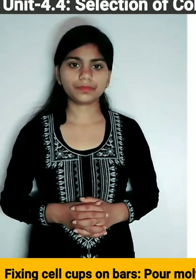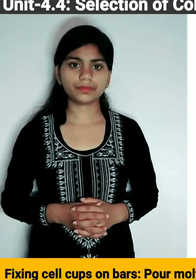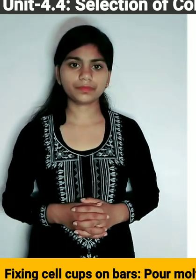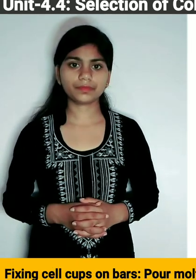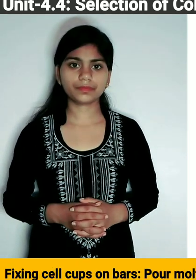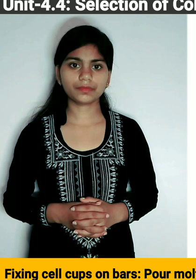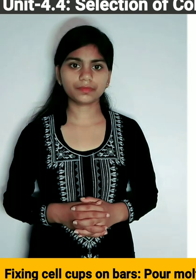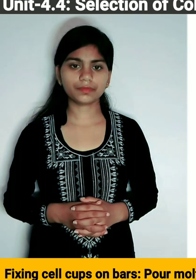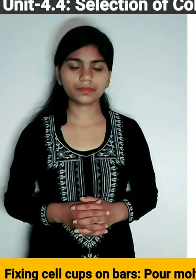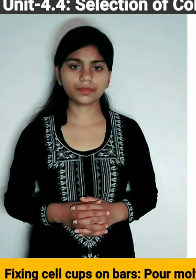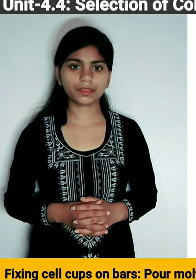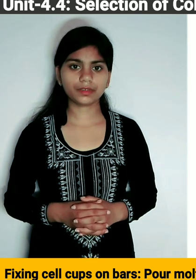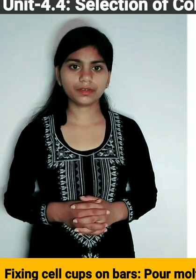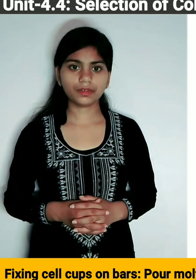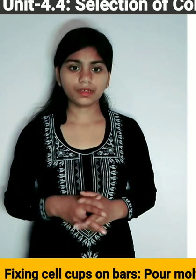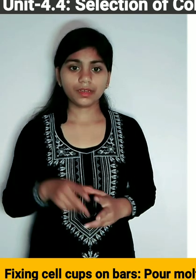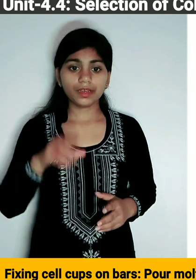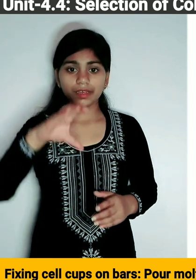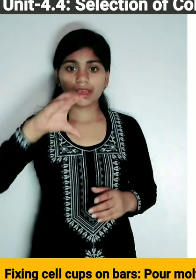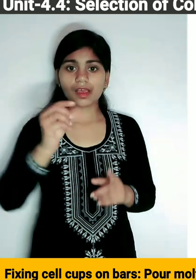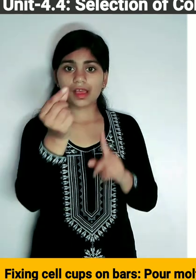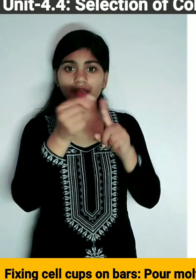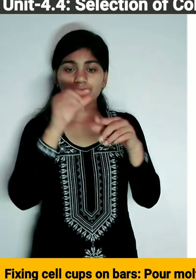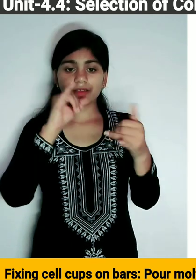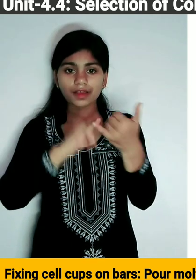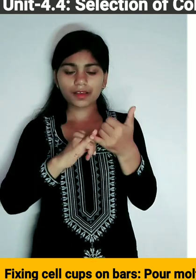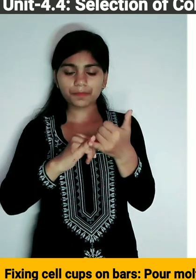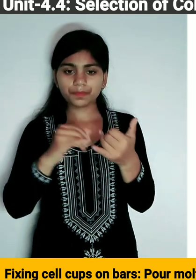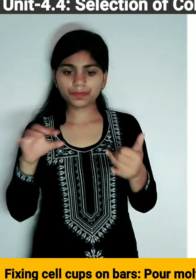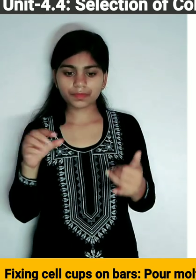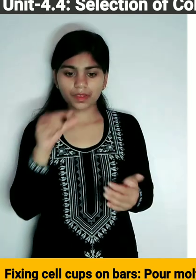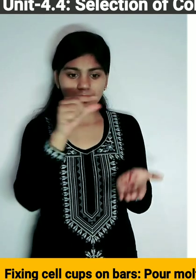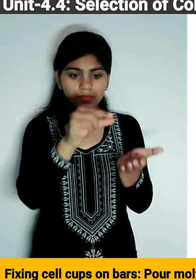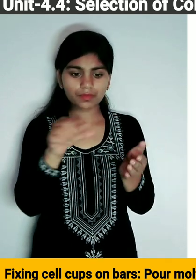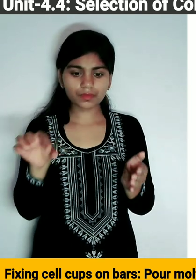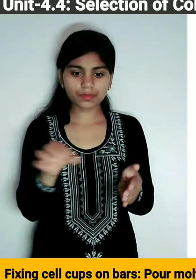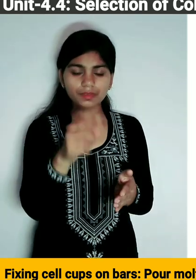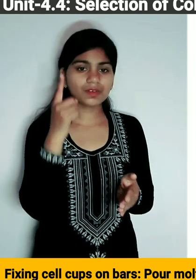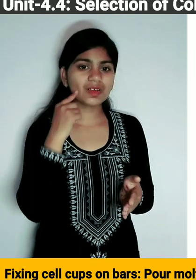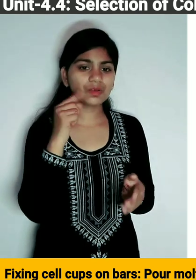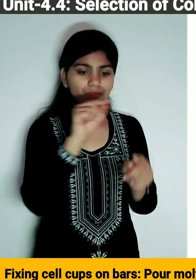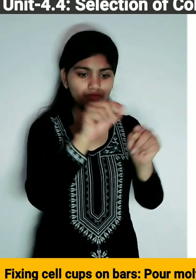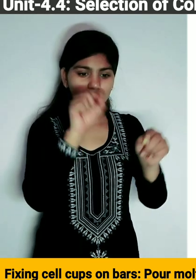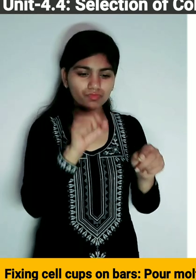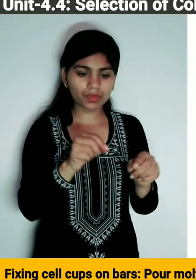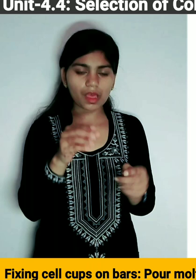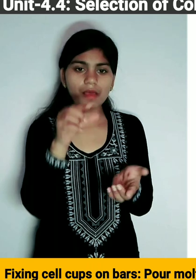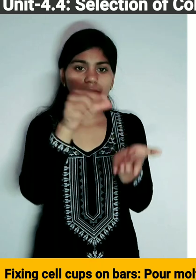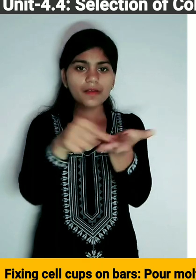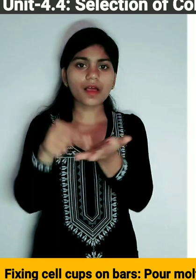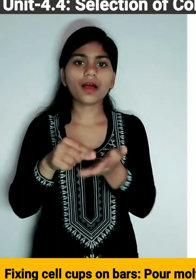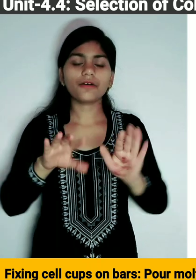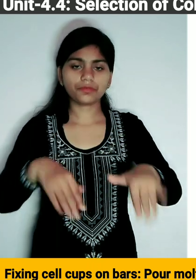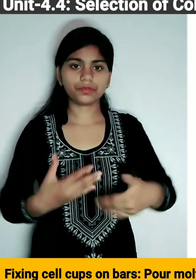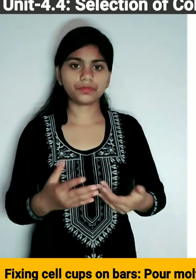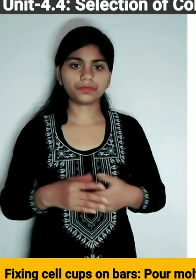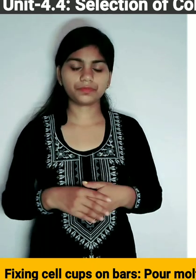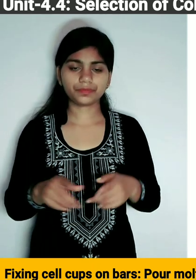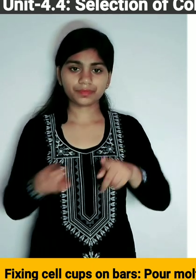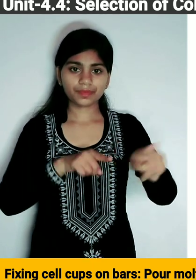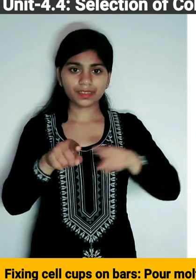Fixing cell cups on bars. Pour molten wax on the bars of queen rearing